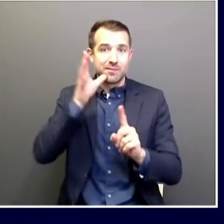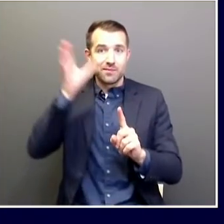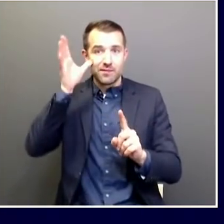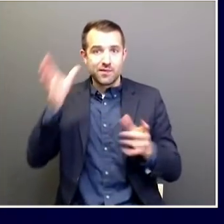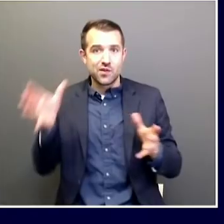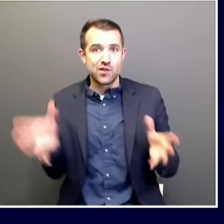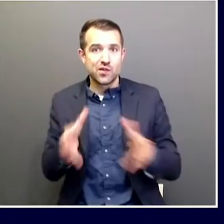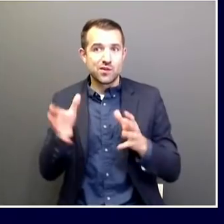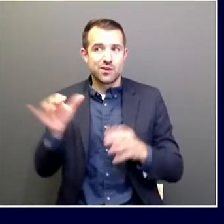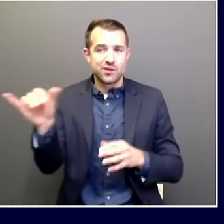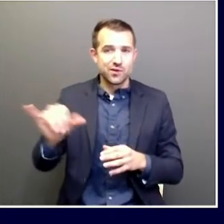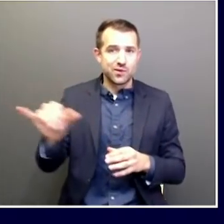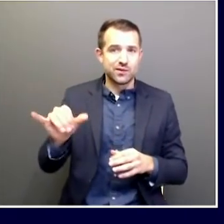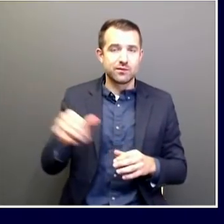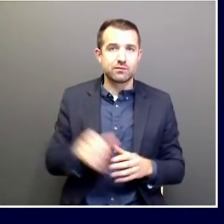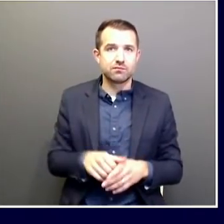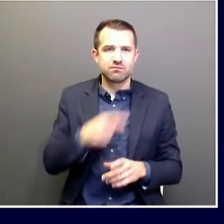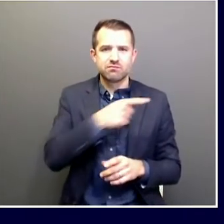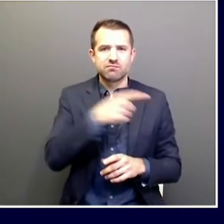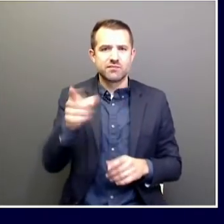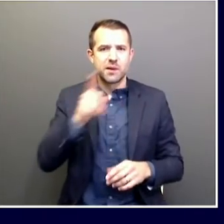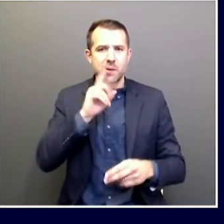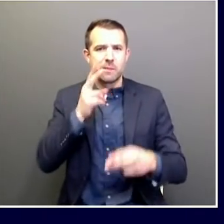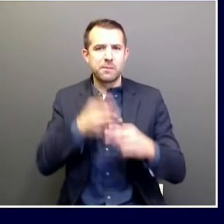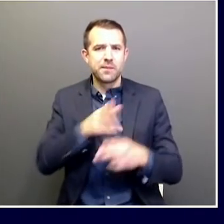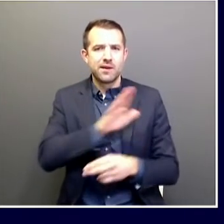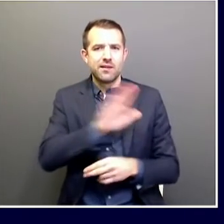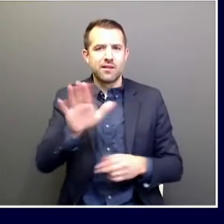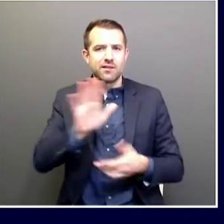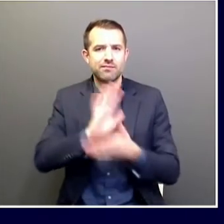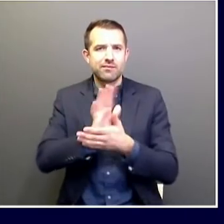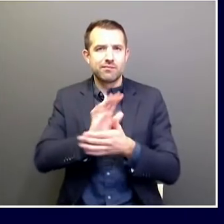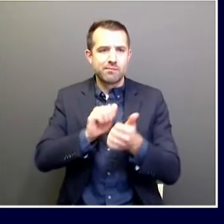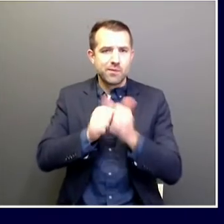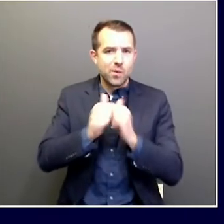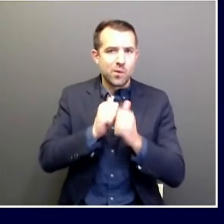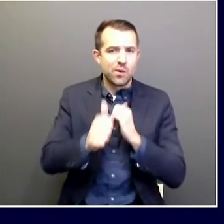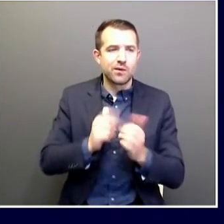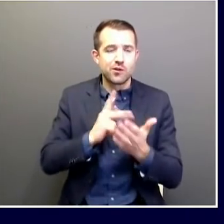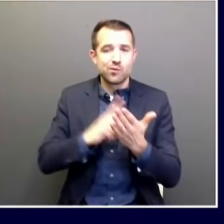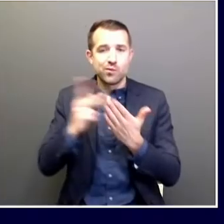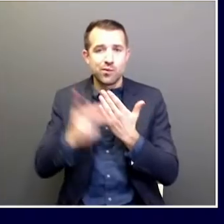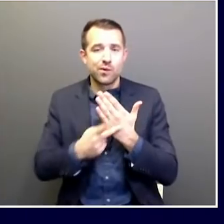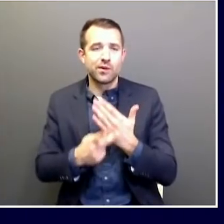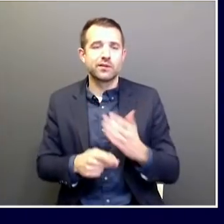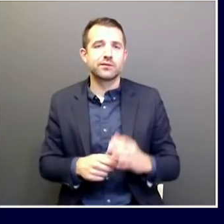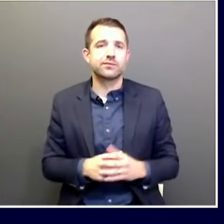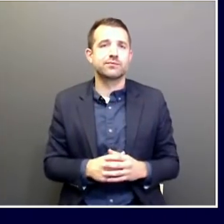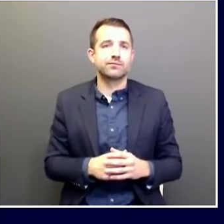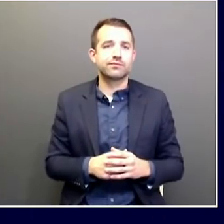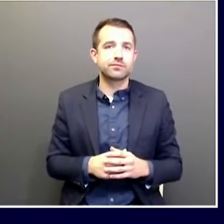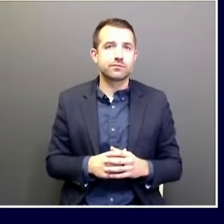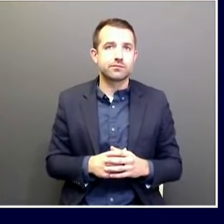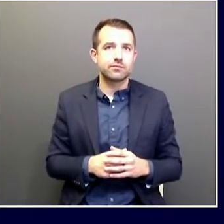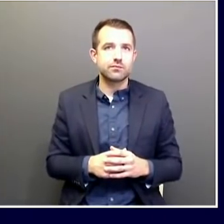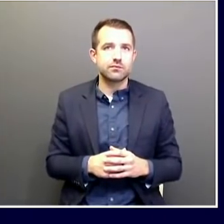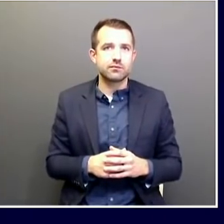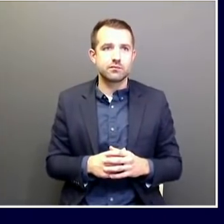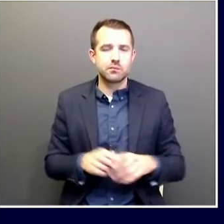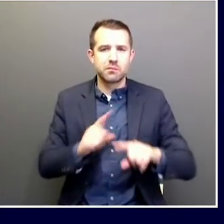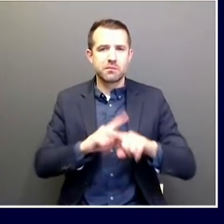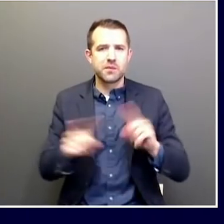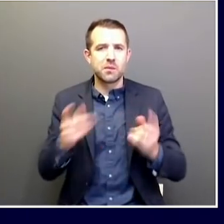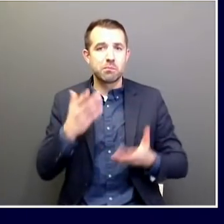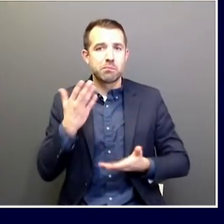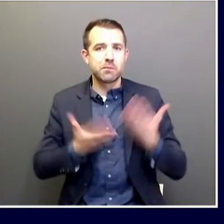this program is early, and greater vaccination rates. Is this more of a sign of maybe their parents' sentiment on it or something like